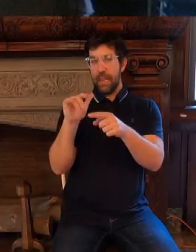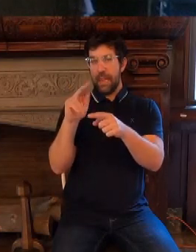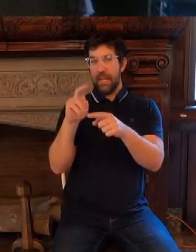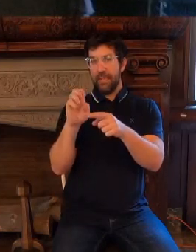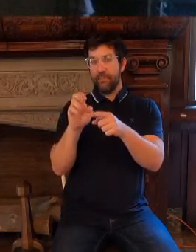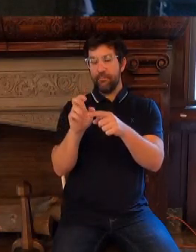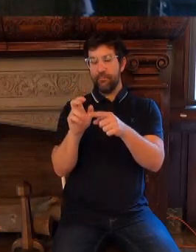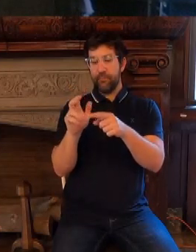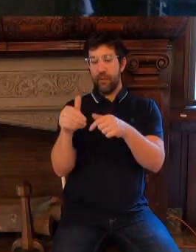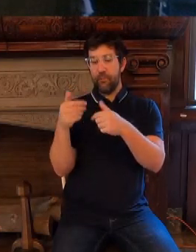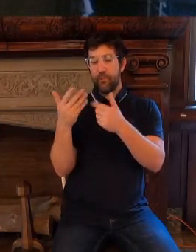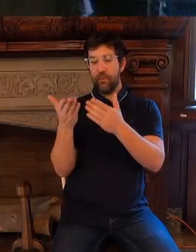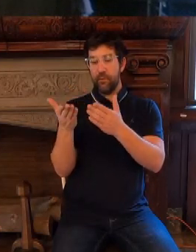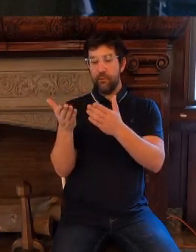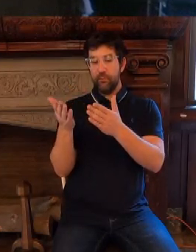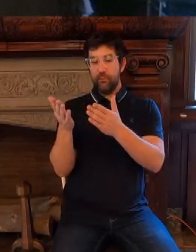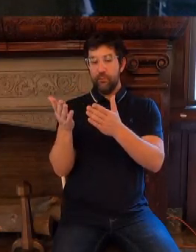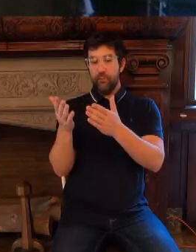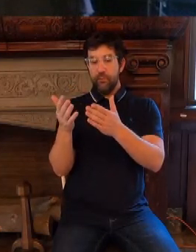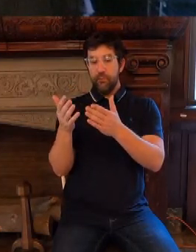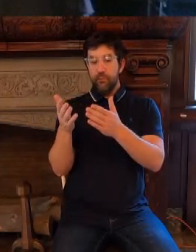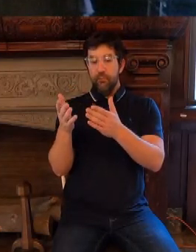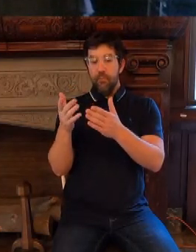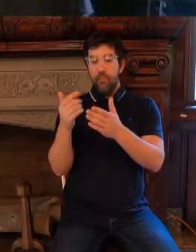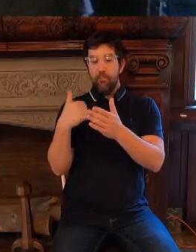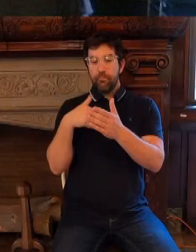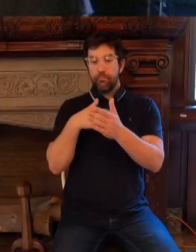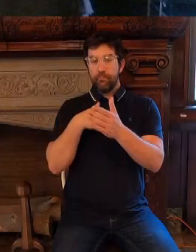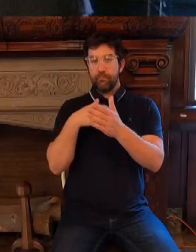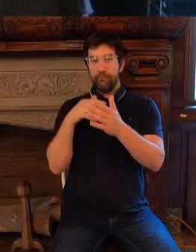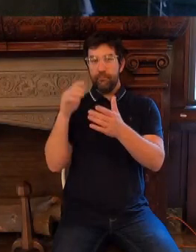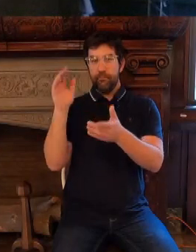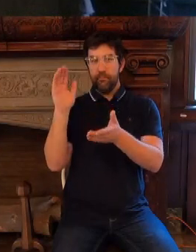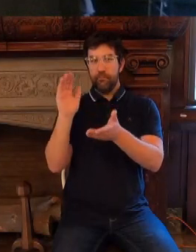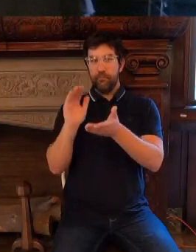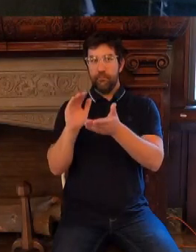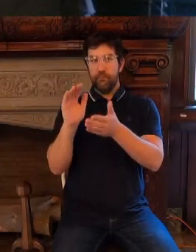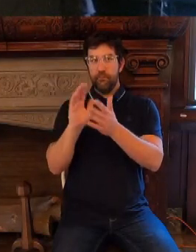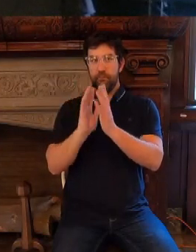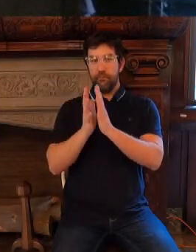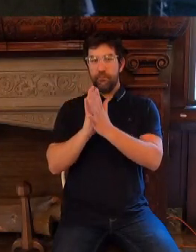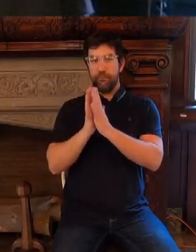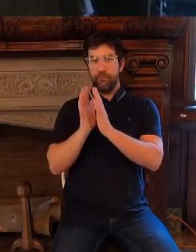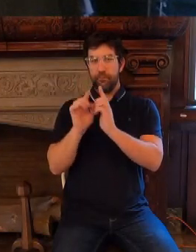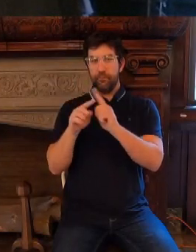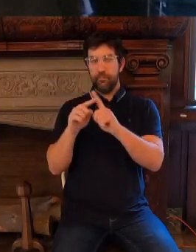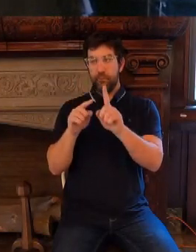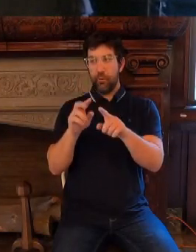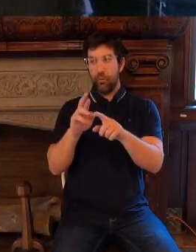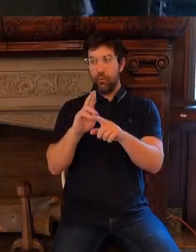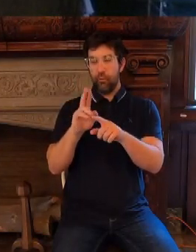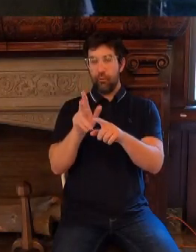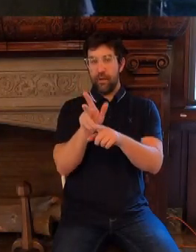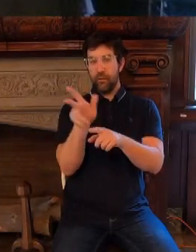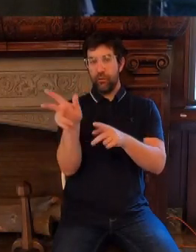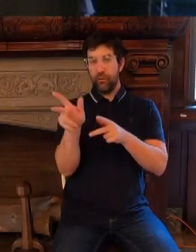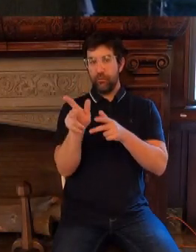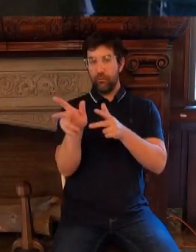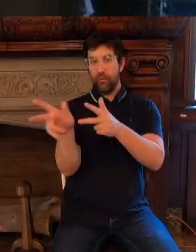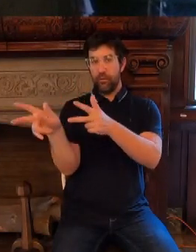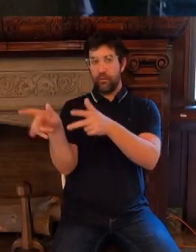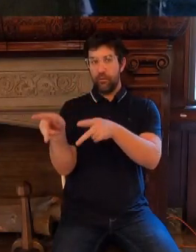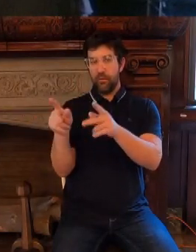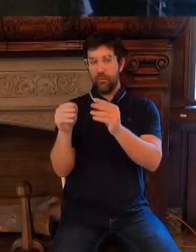which provides, so it delineates traffic that also lets your right turns move faster, and then